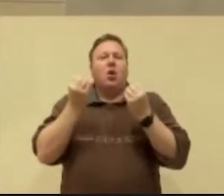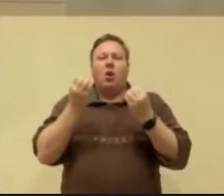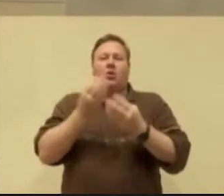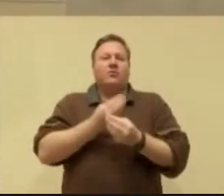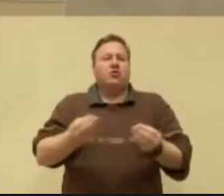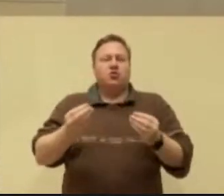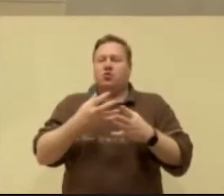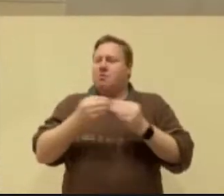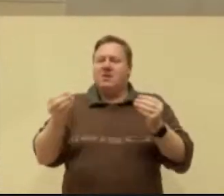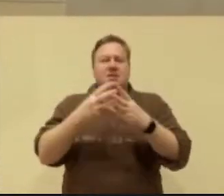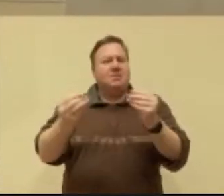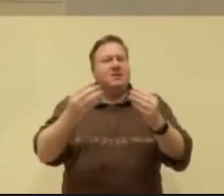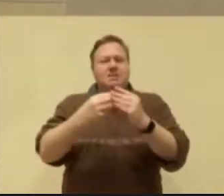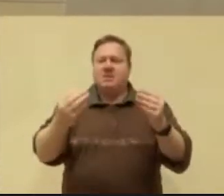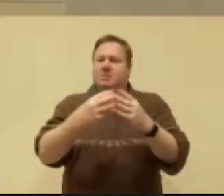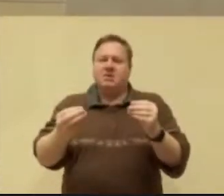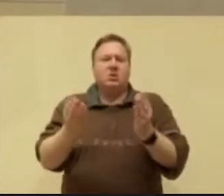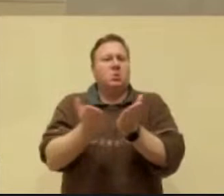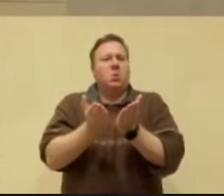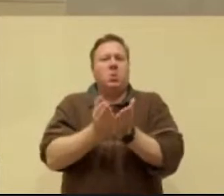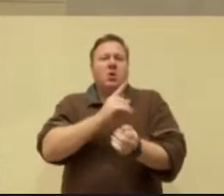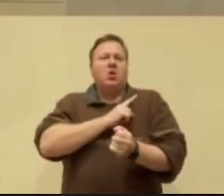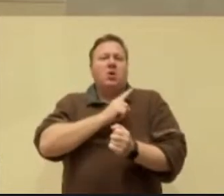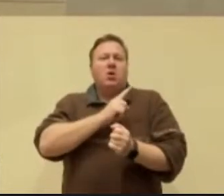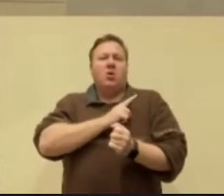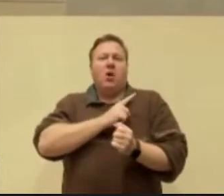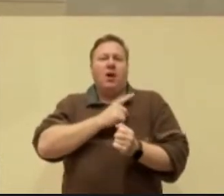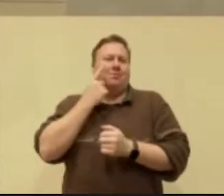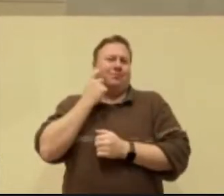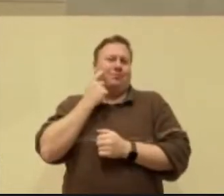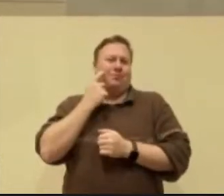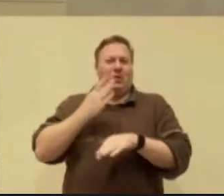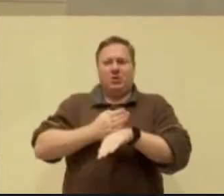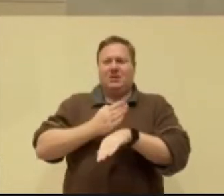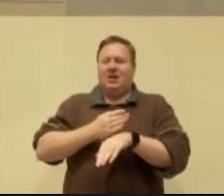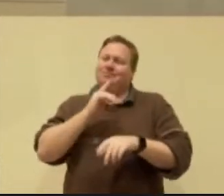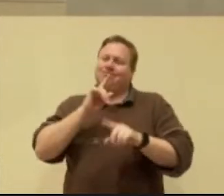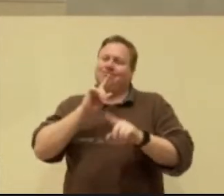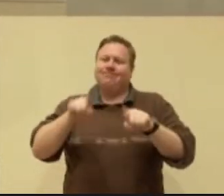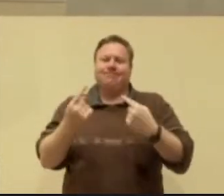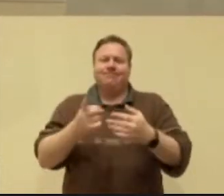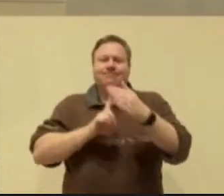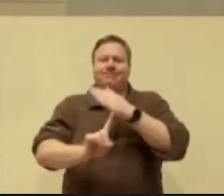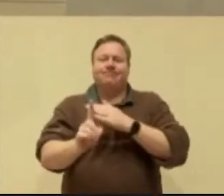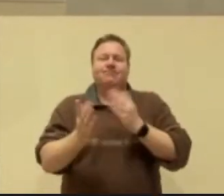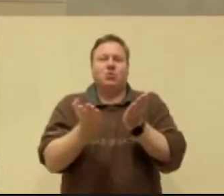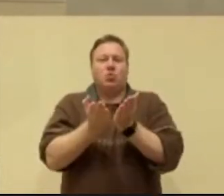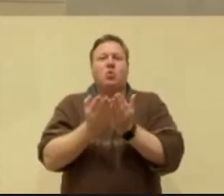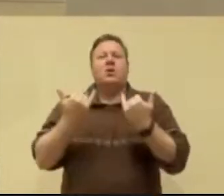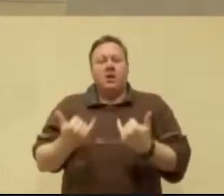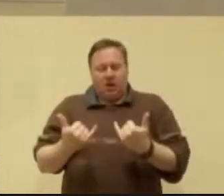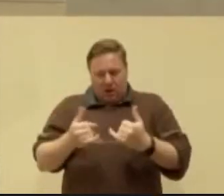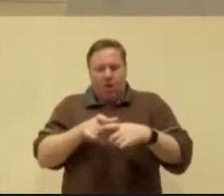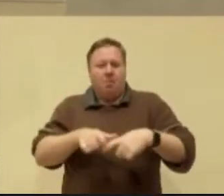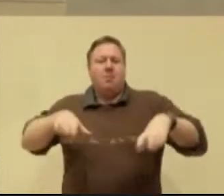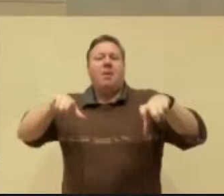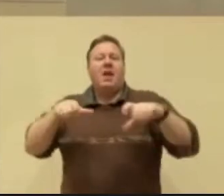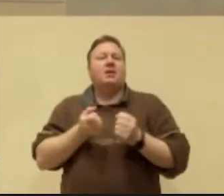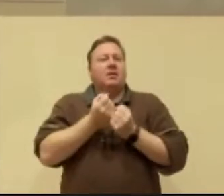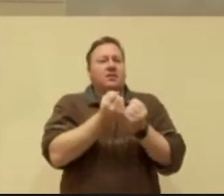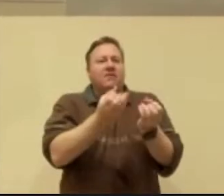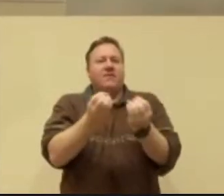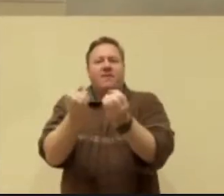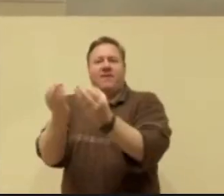teaching because they could not go to school when it's that time of the month but we have now started to provide now in the previous financial